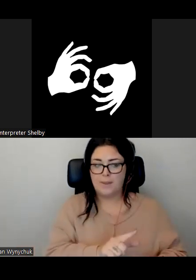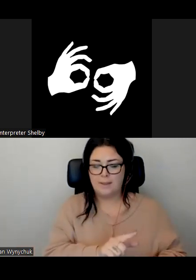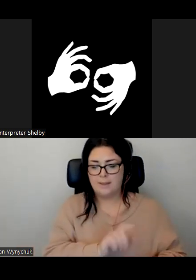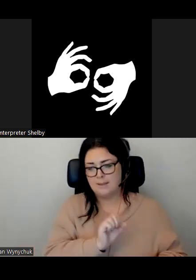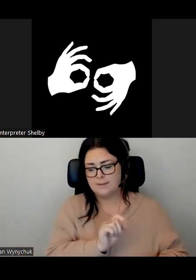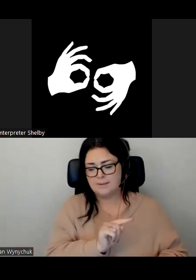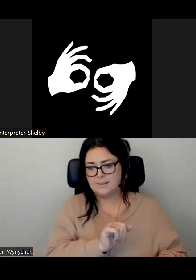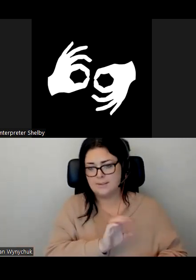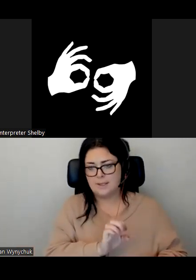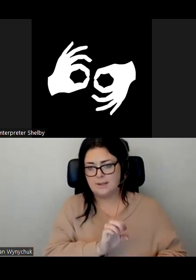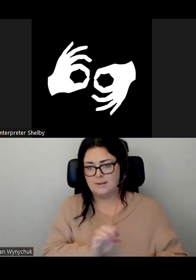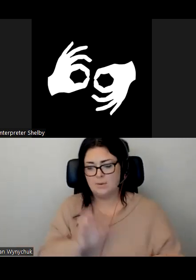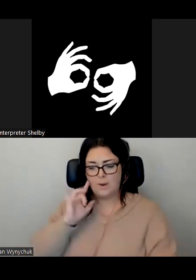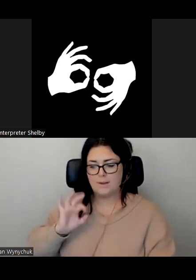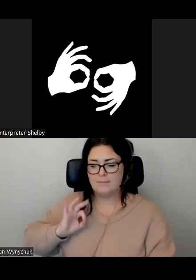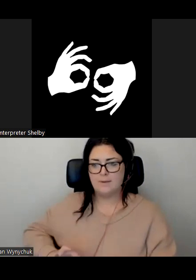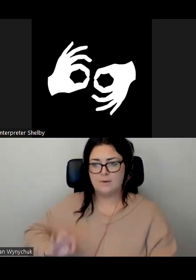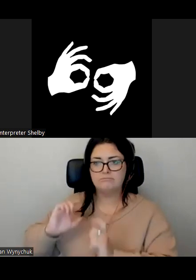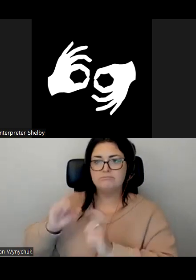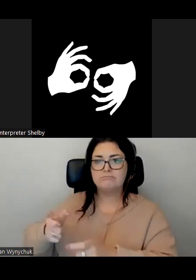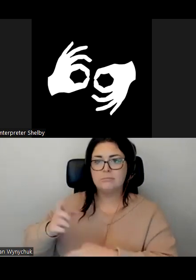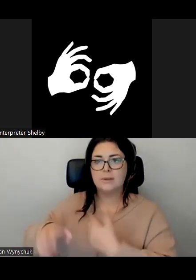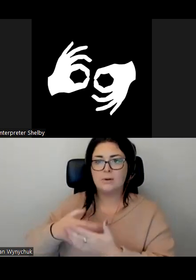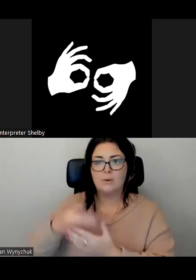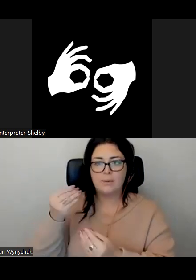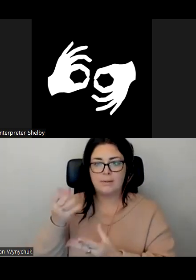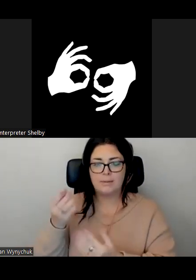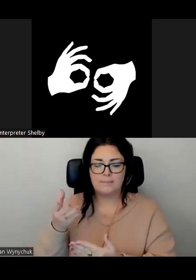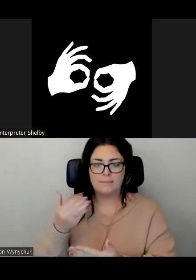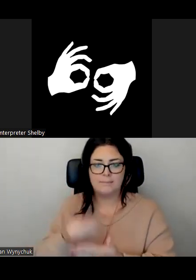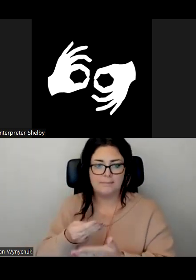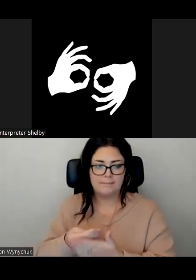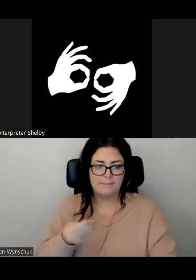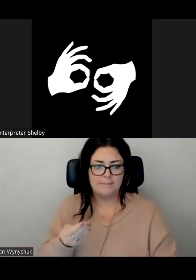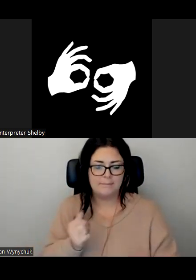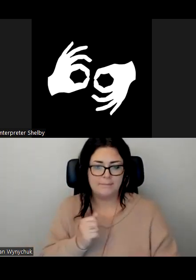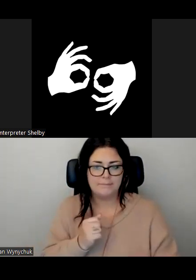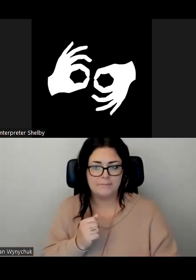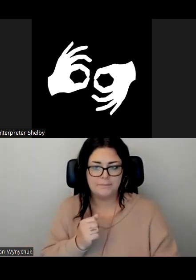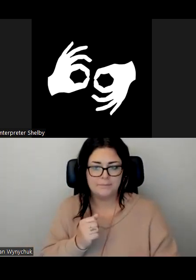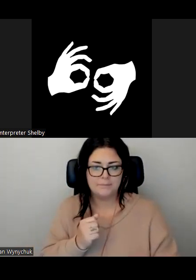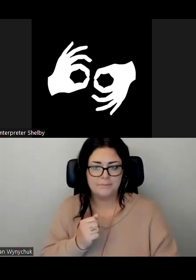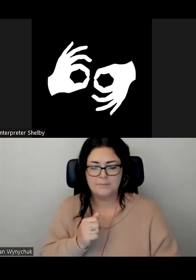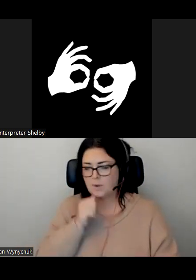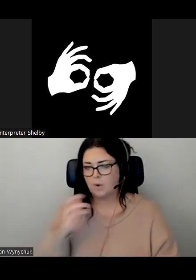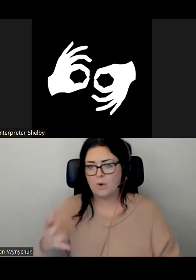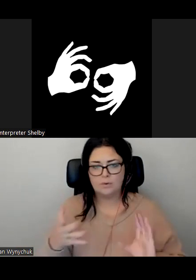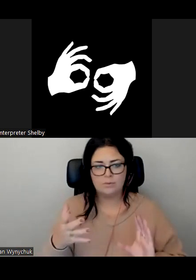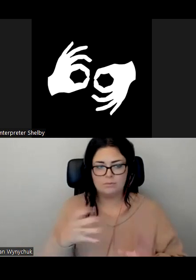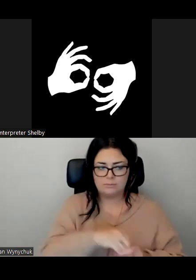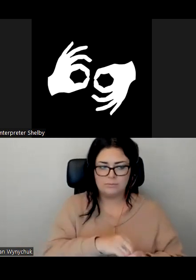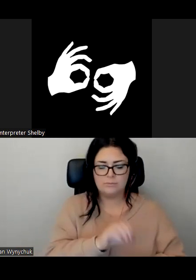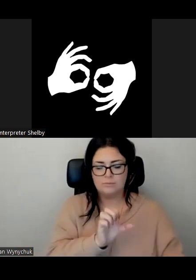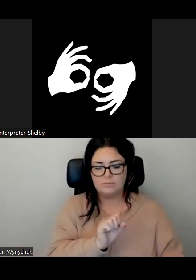estate because the beneficiary is the one who will get that money. So it's not part of the estate. So you want to add them